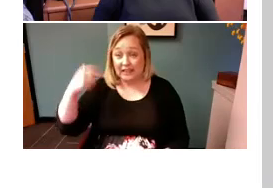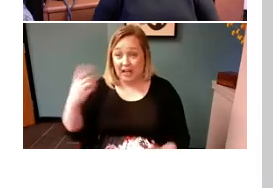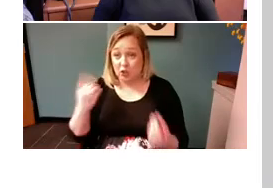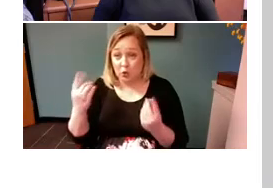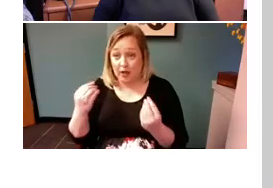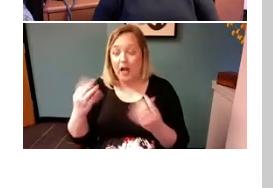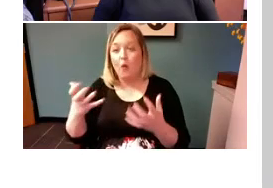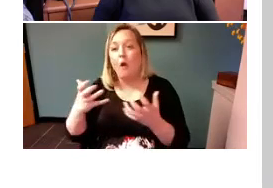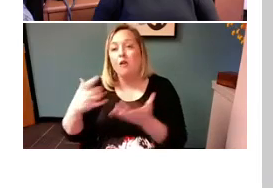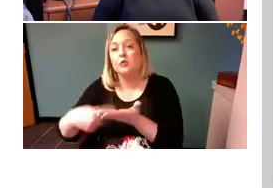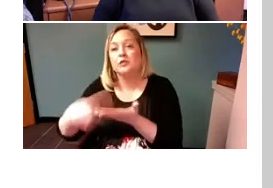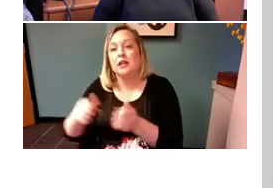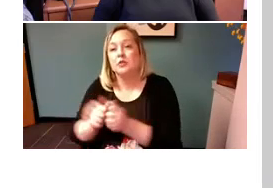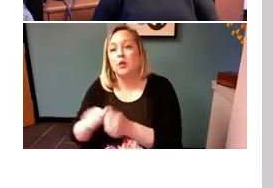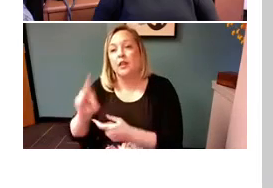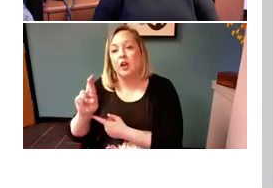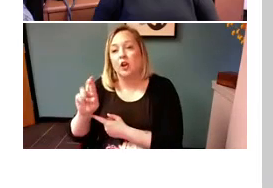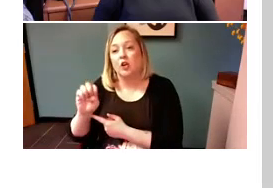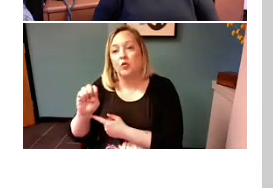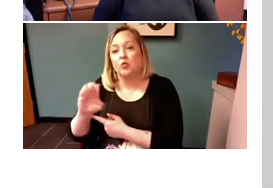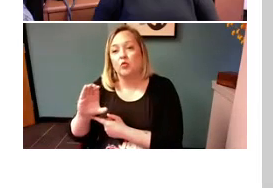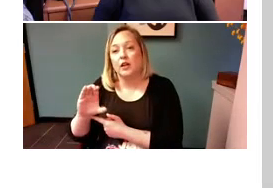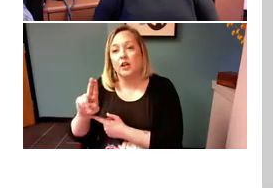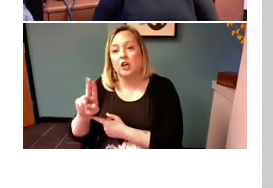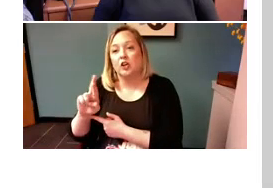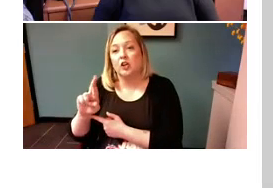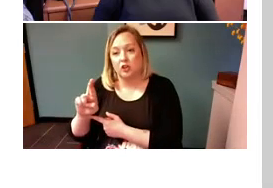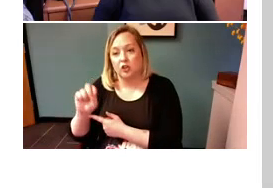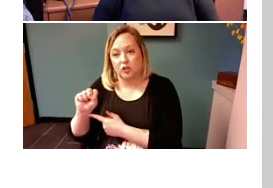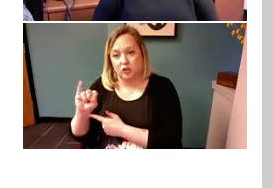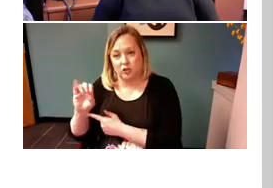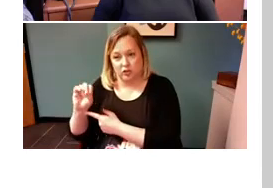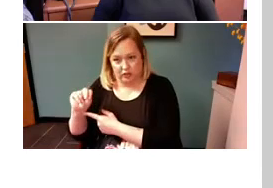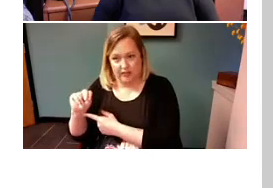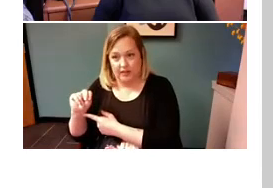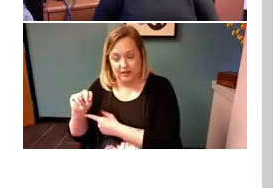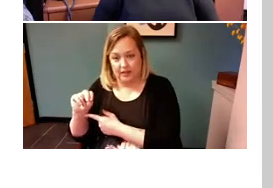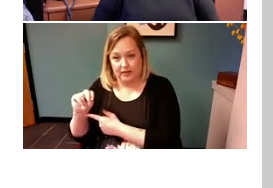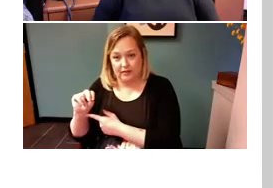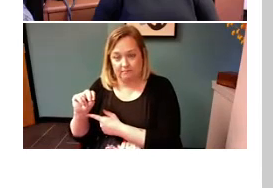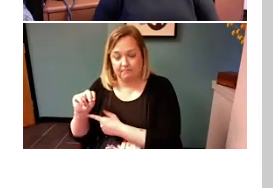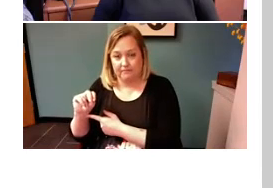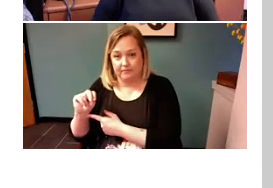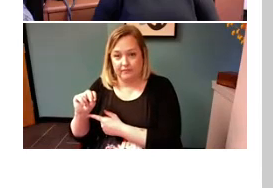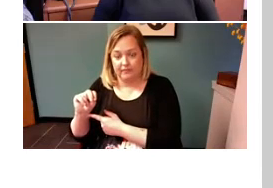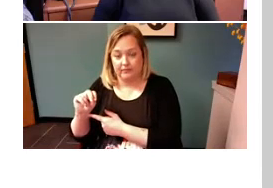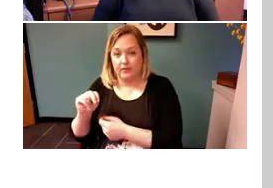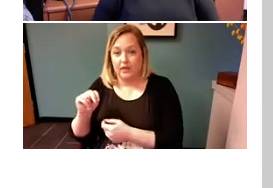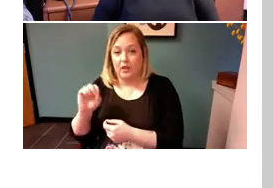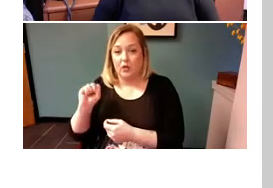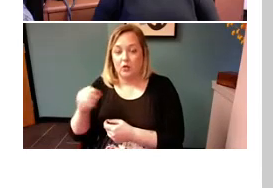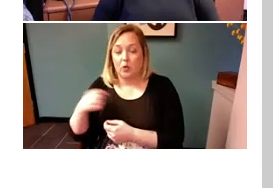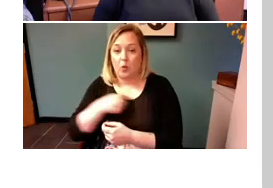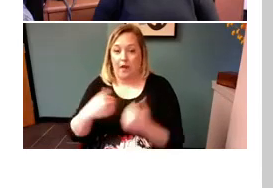tail recursion. So I will get into more detail about this thing in this class. So we have this particular